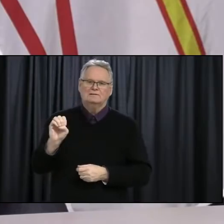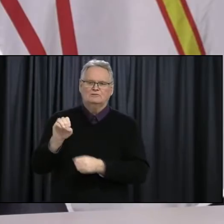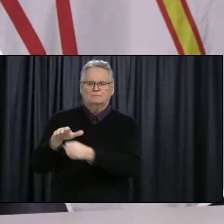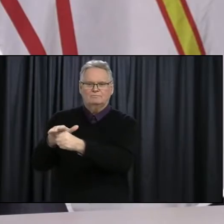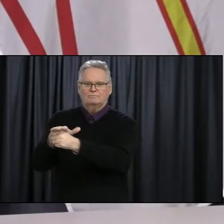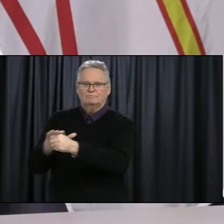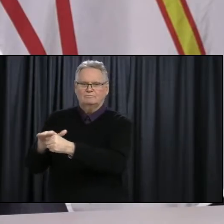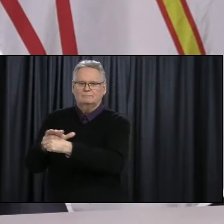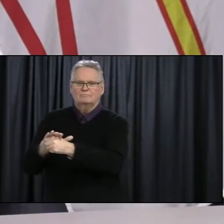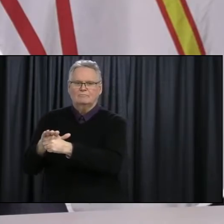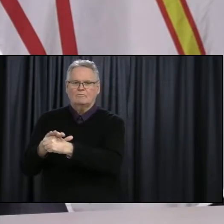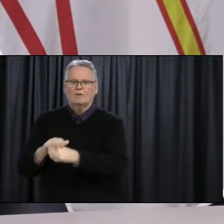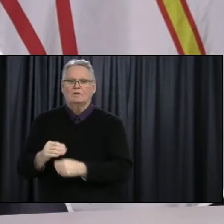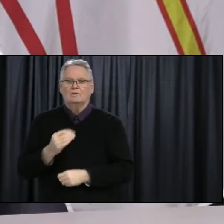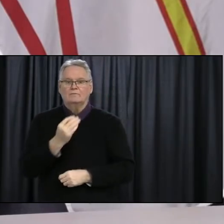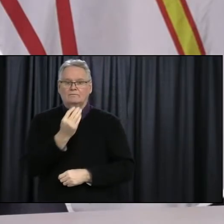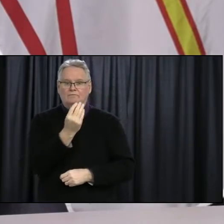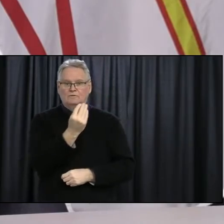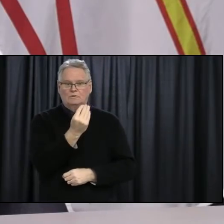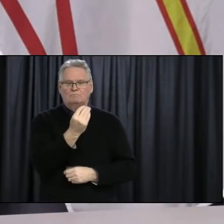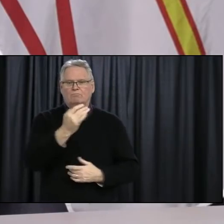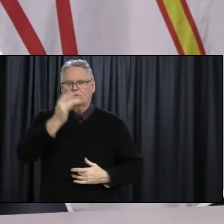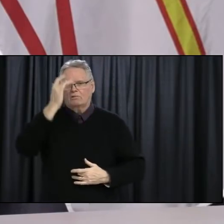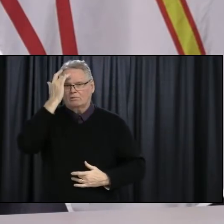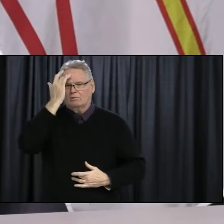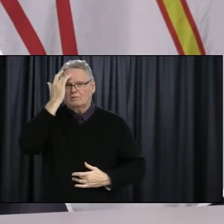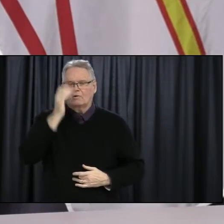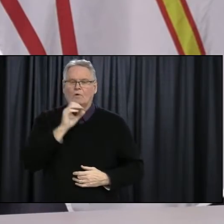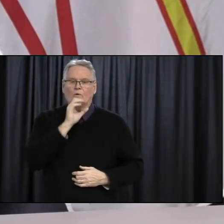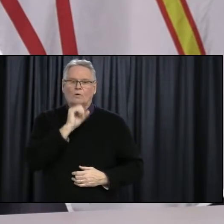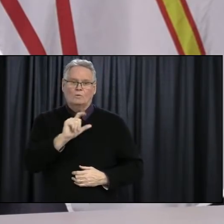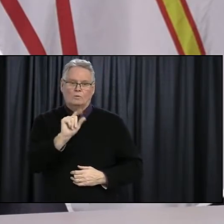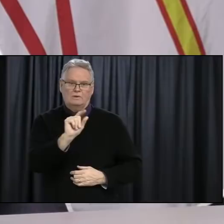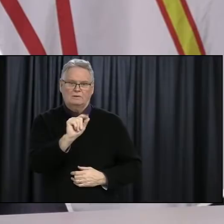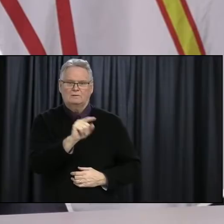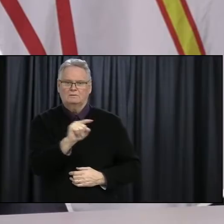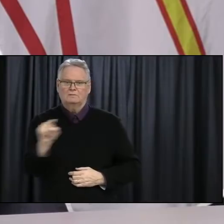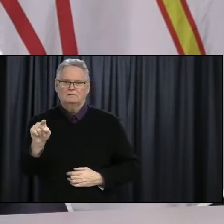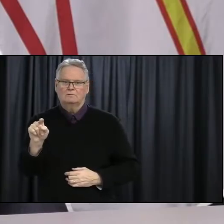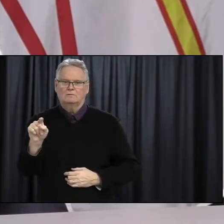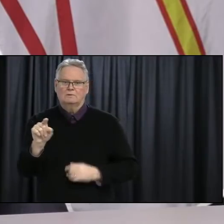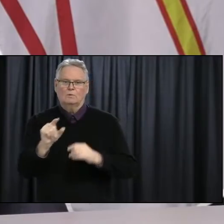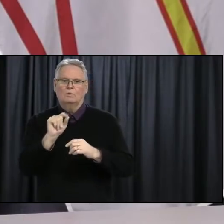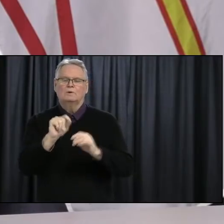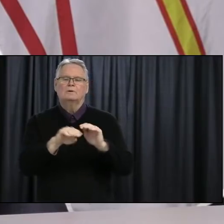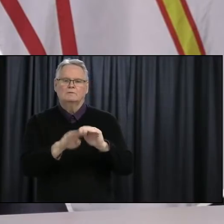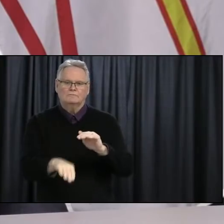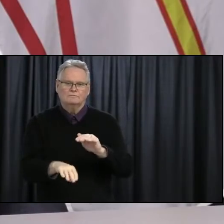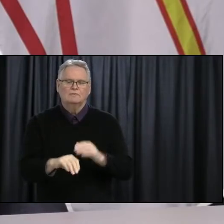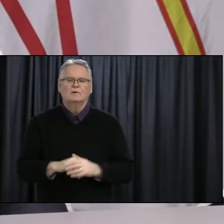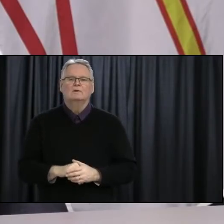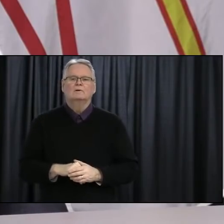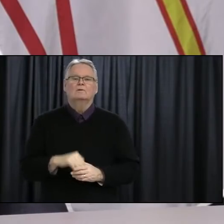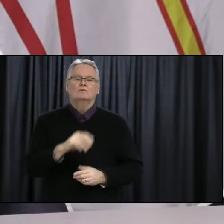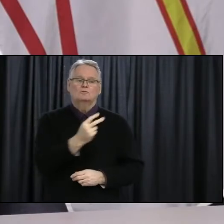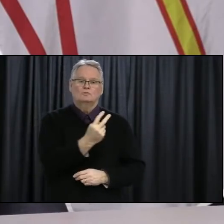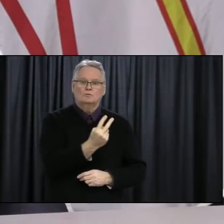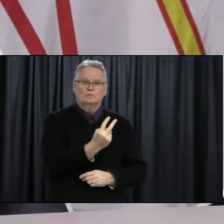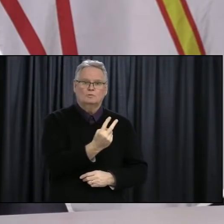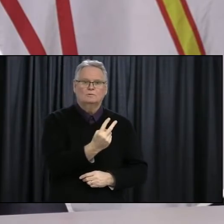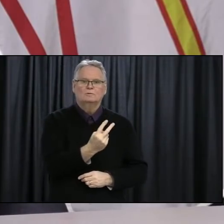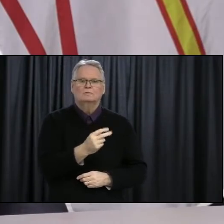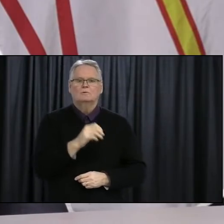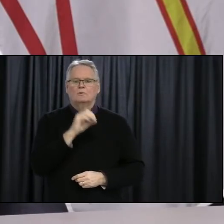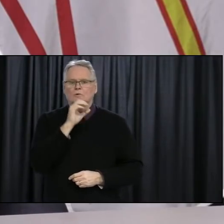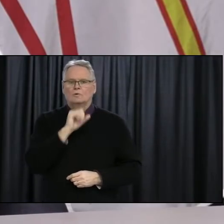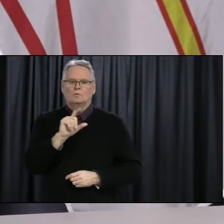the age of 20, 2 between 20 and 39, 5 between 40 and 49, 6 between 50